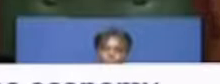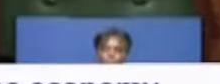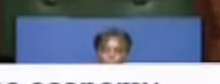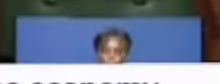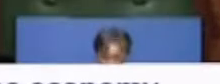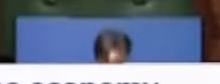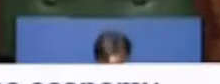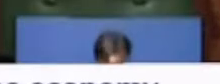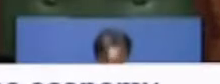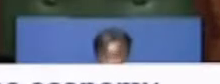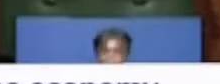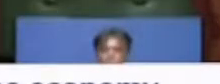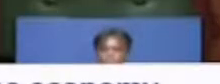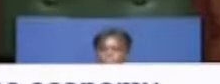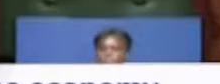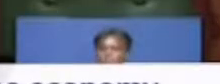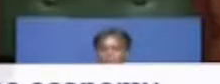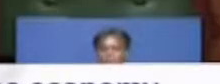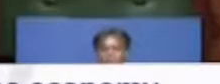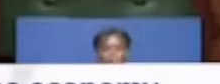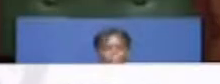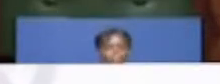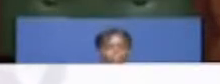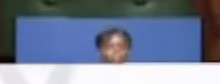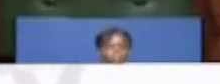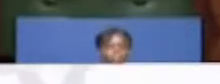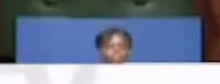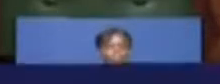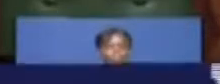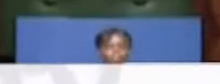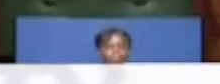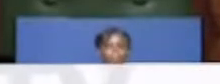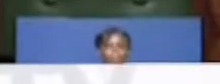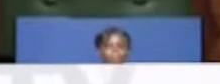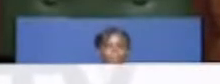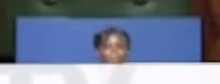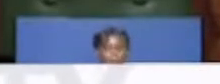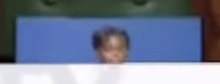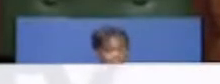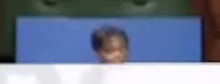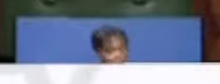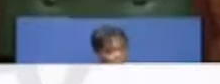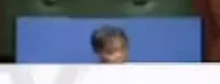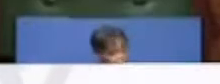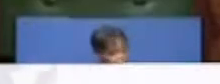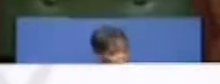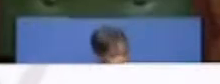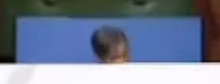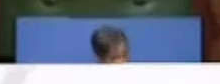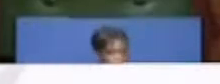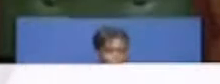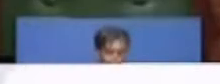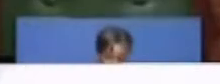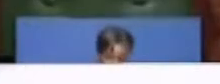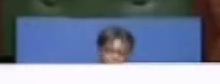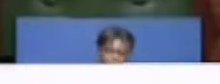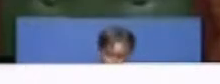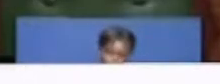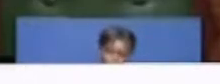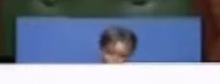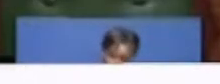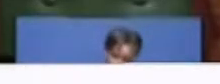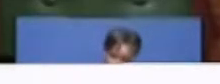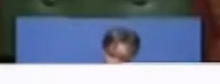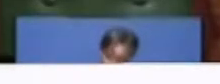members, did not happen. Had this amendment been adopted, counties would have by